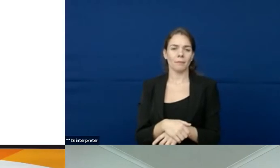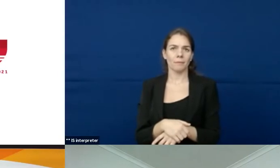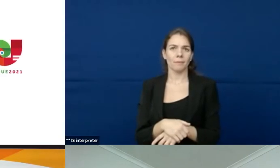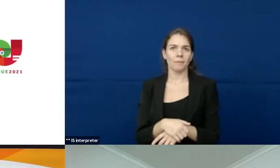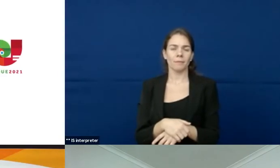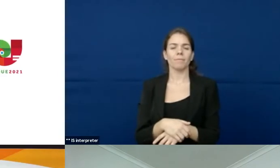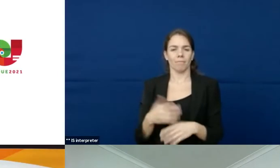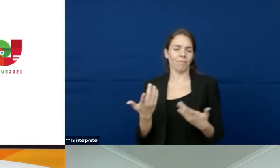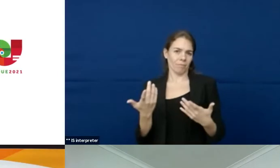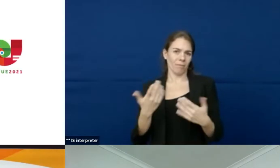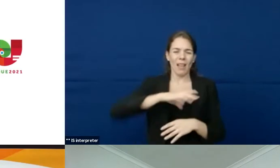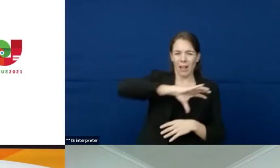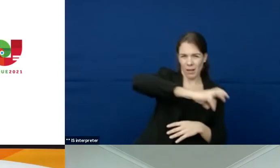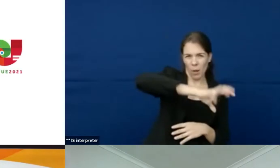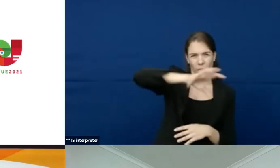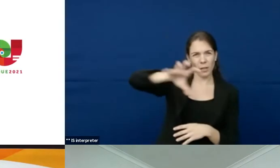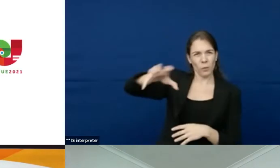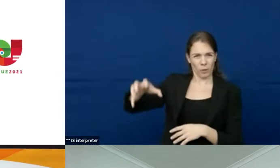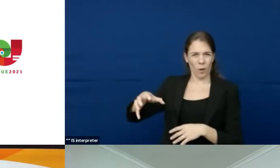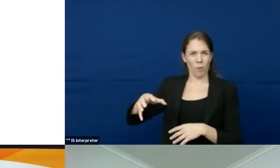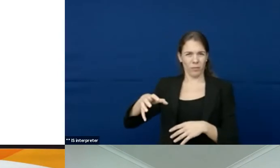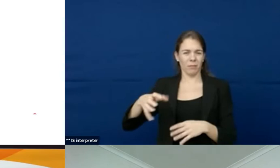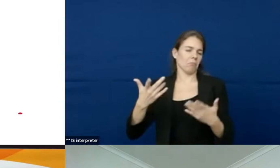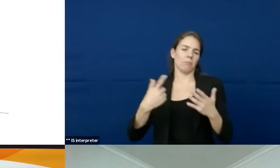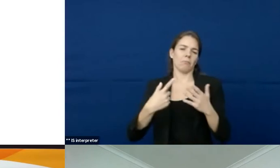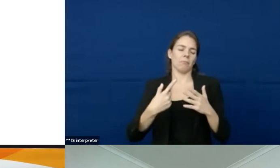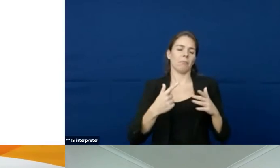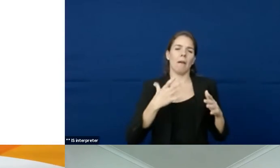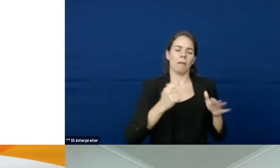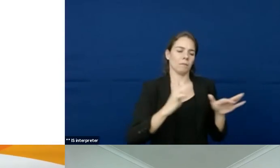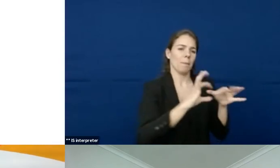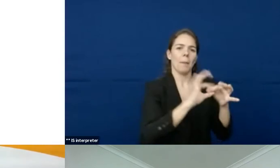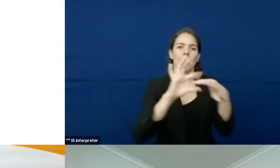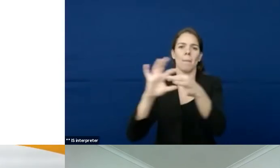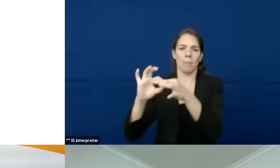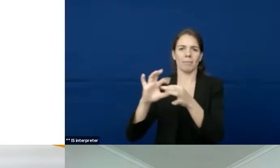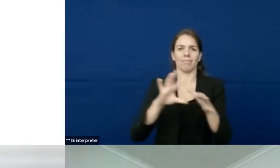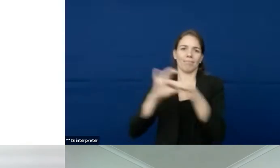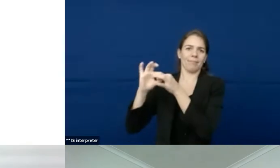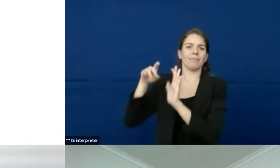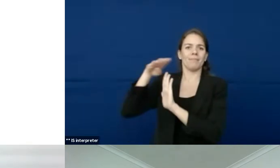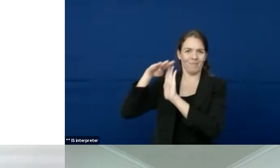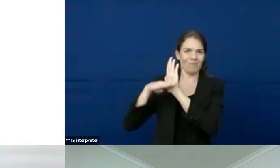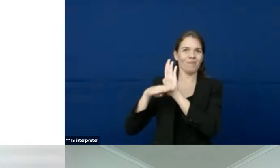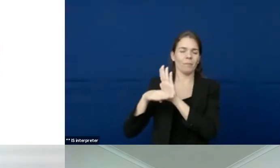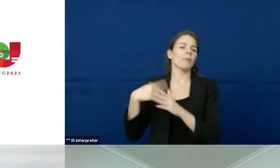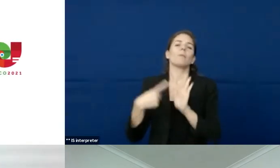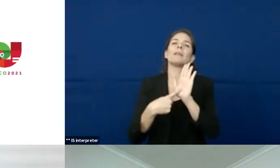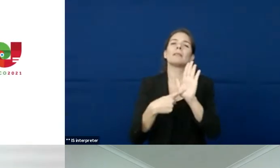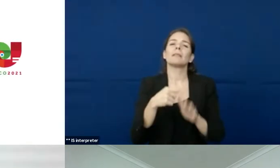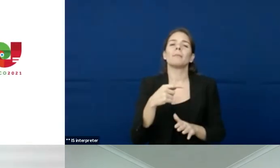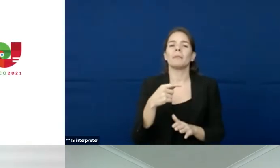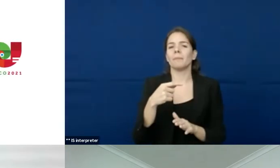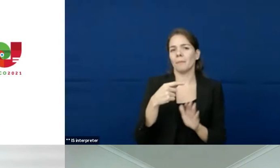in three women is subjected to physical or sexual violence by an intimate partner or